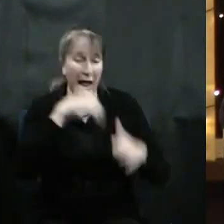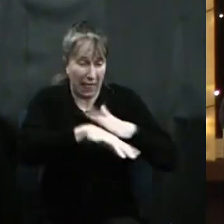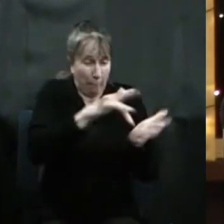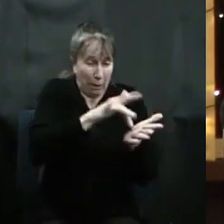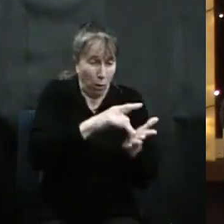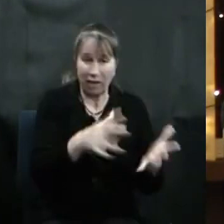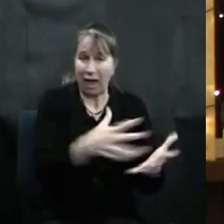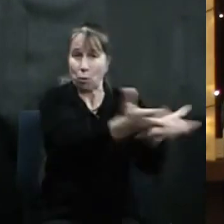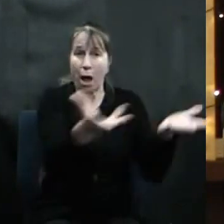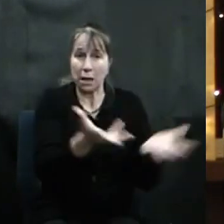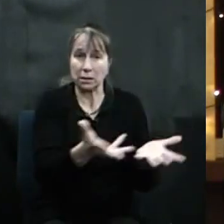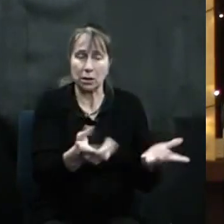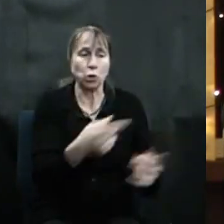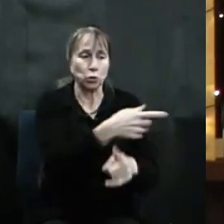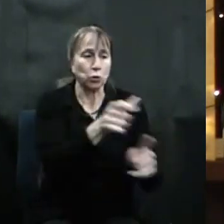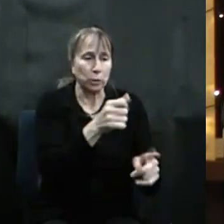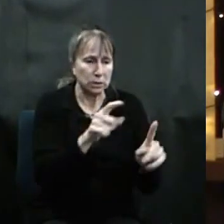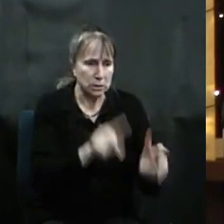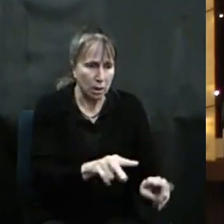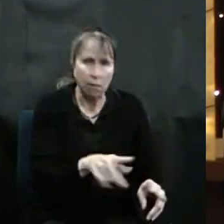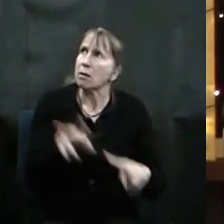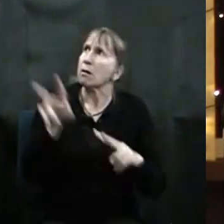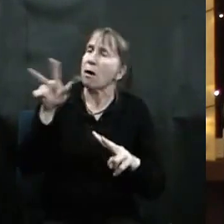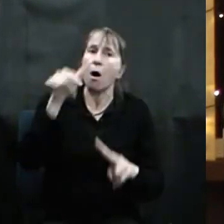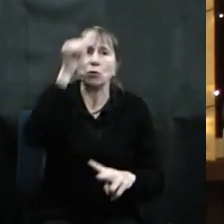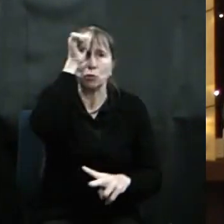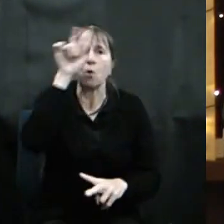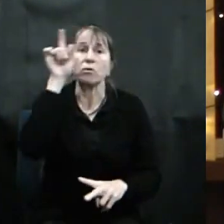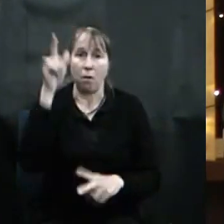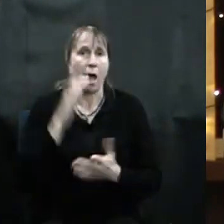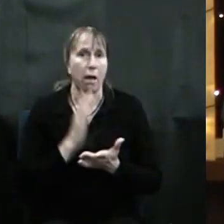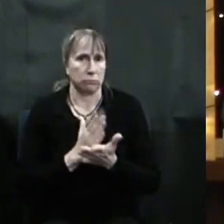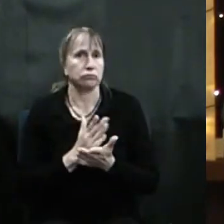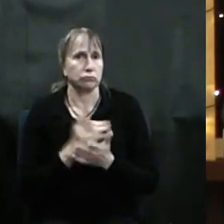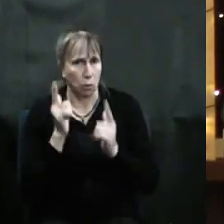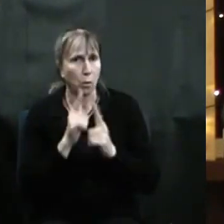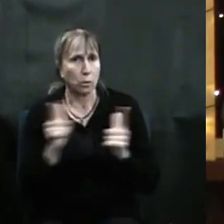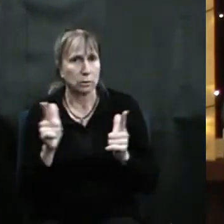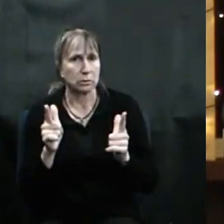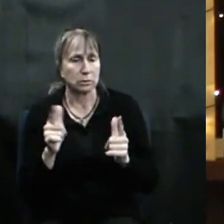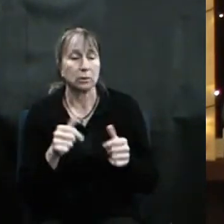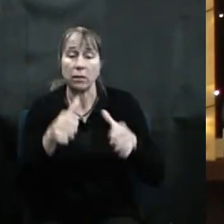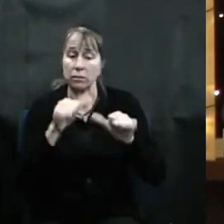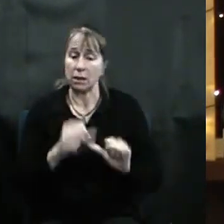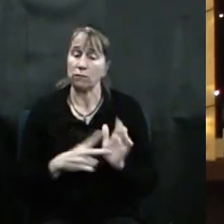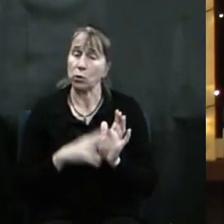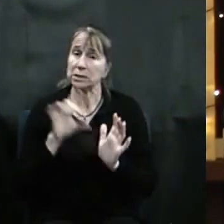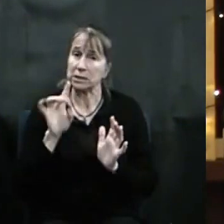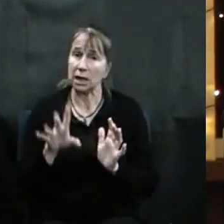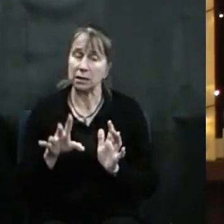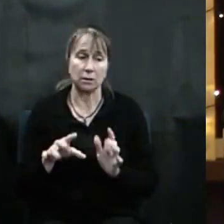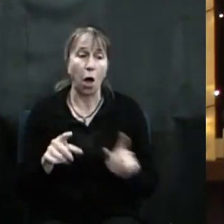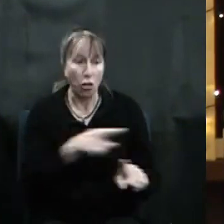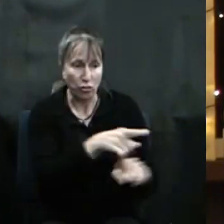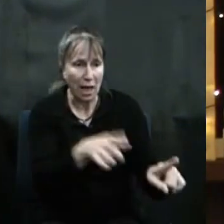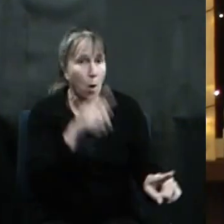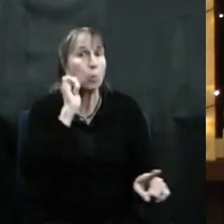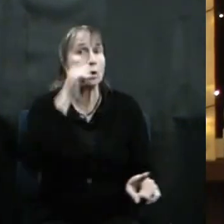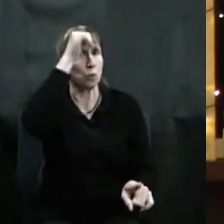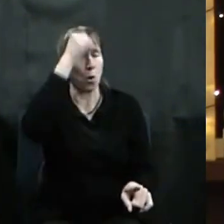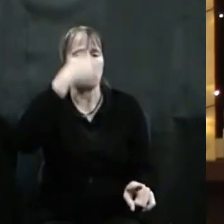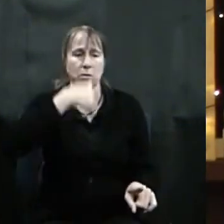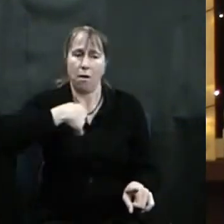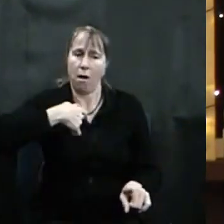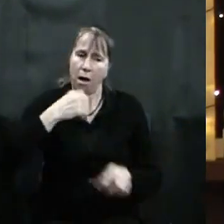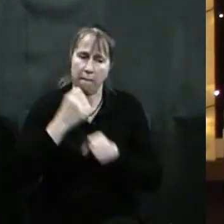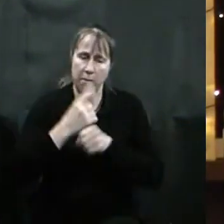know that I am the Lord. Go down a couple of verses, verse 10. And they shall know that I'm the Lord. I